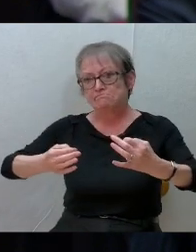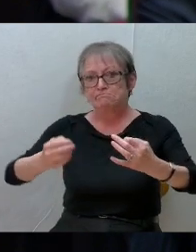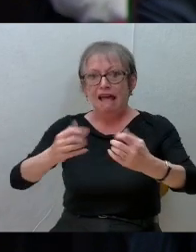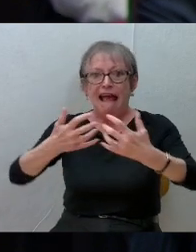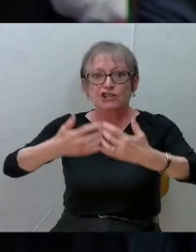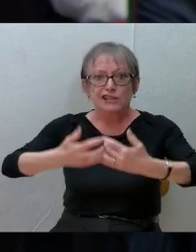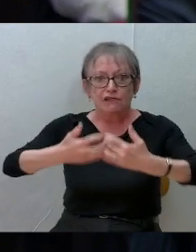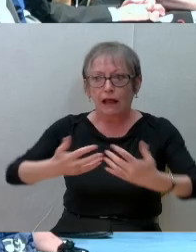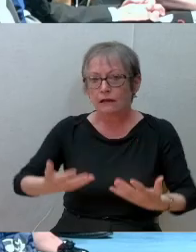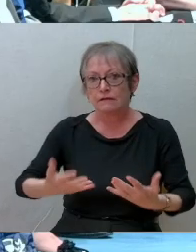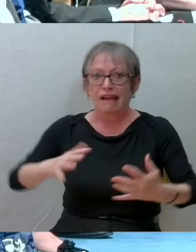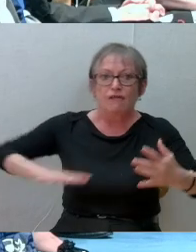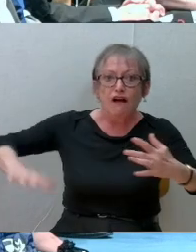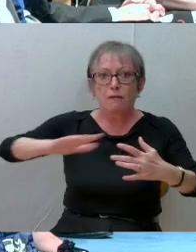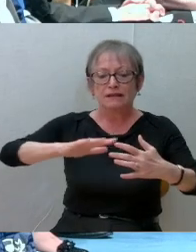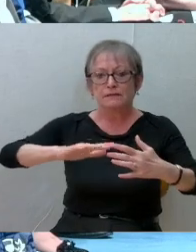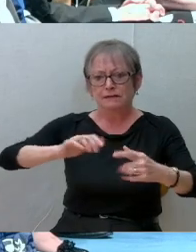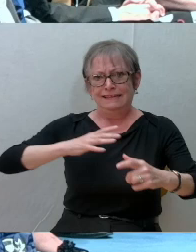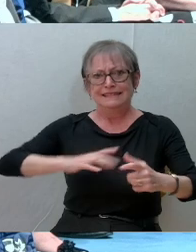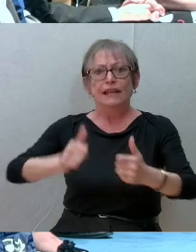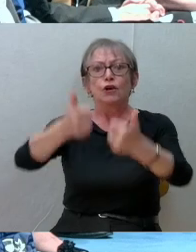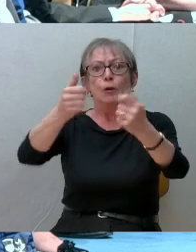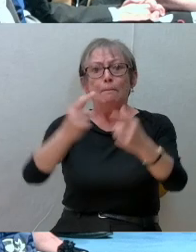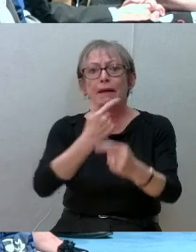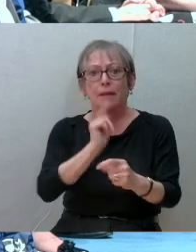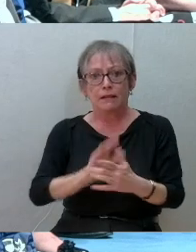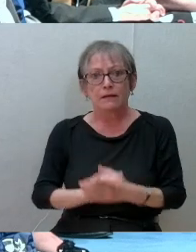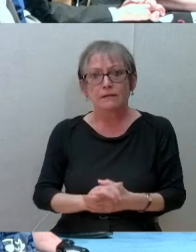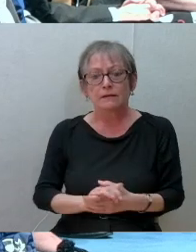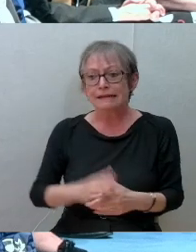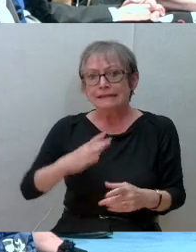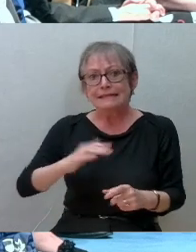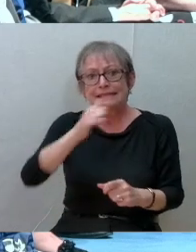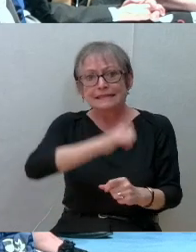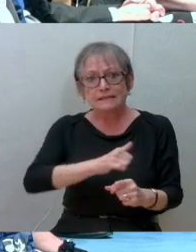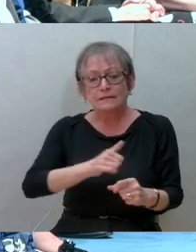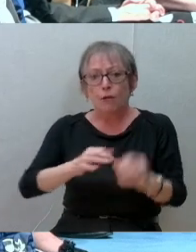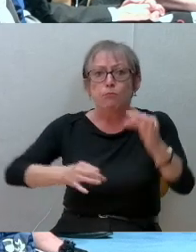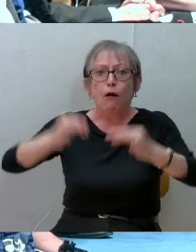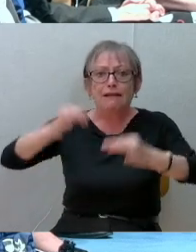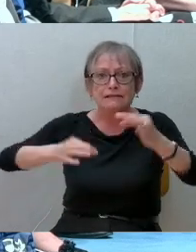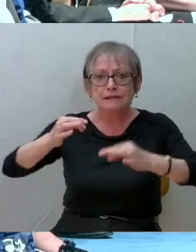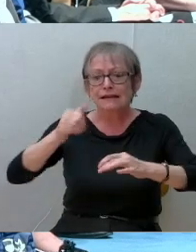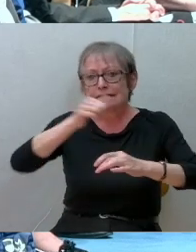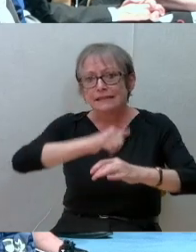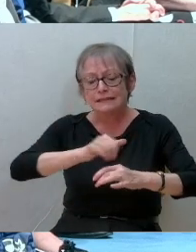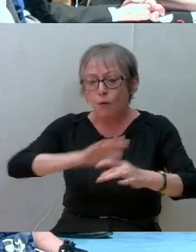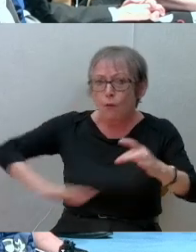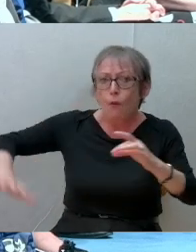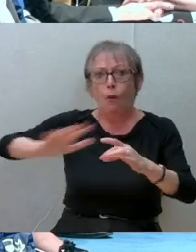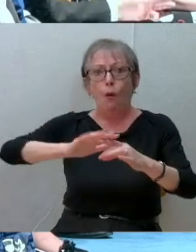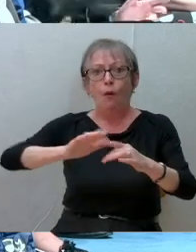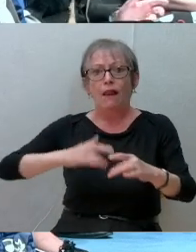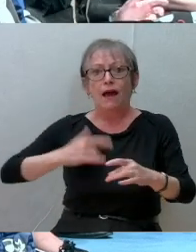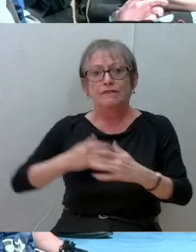engineering, whether it's environment, we need good people. We need decency in politics, we need decency in all aspects of